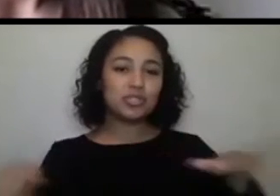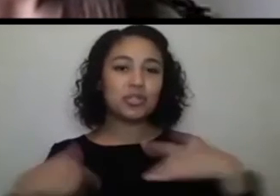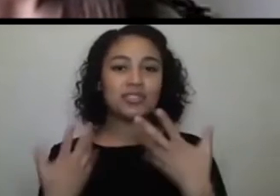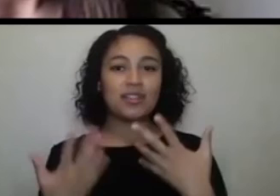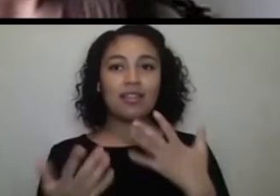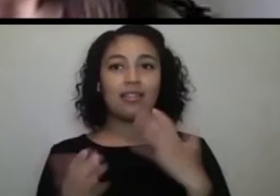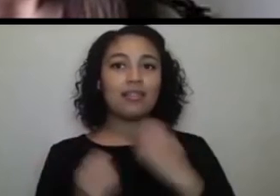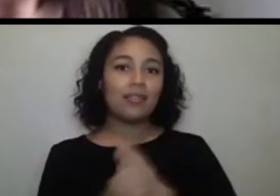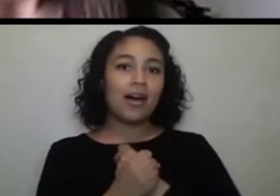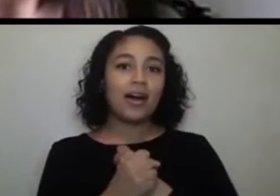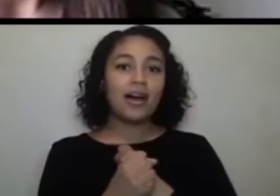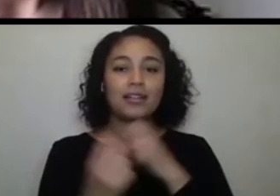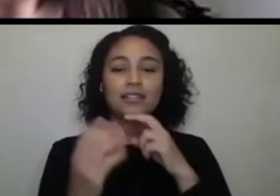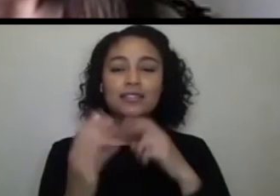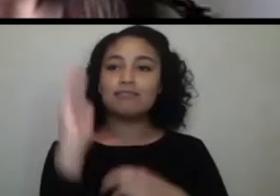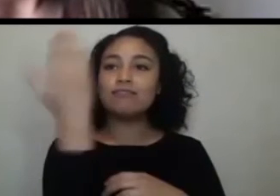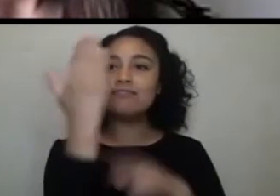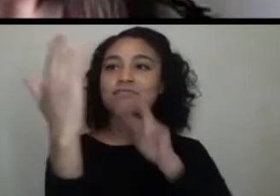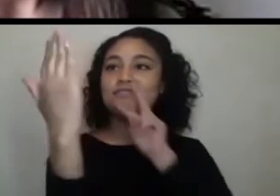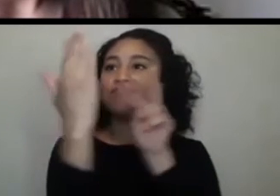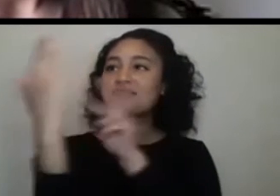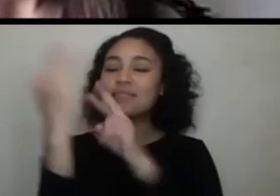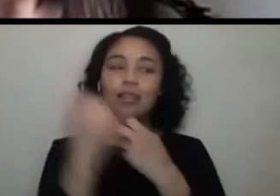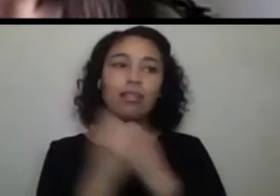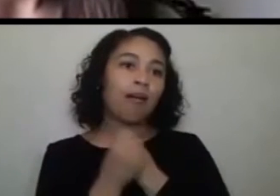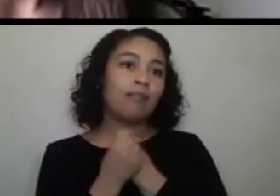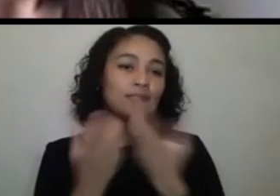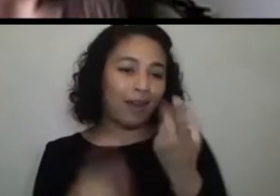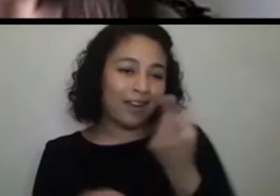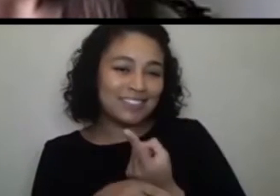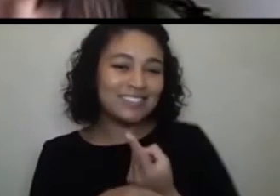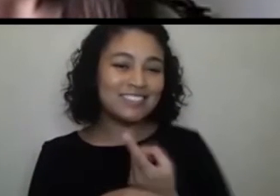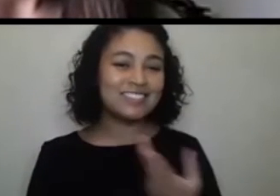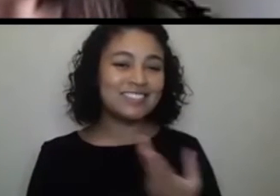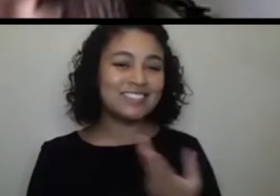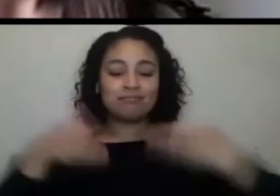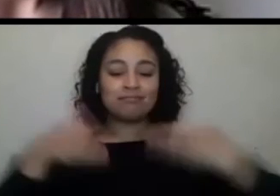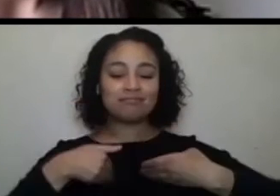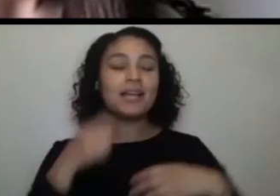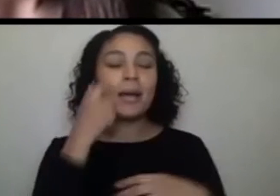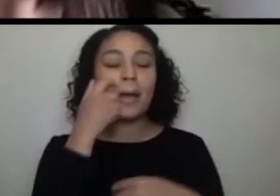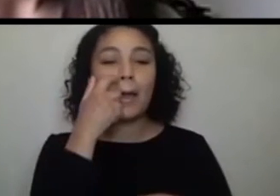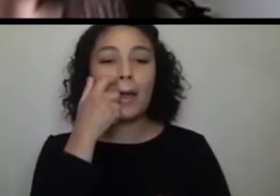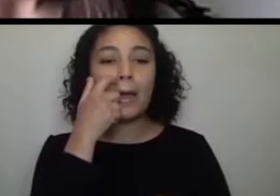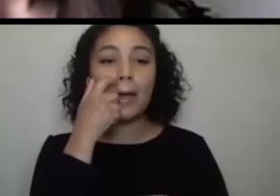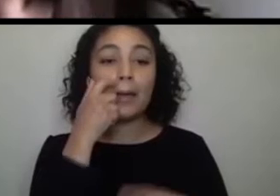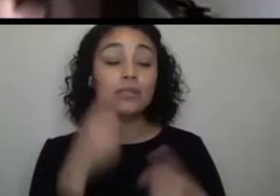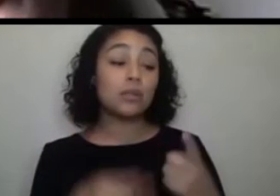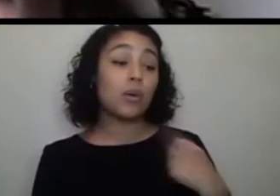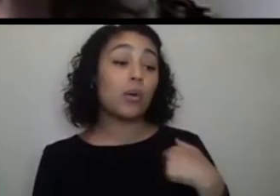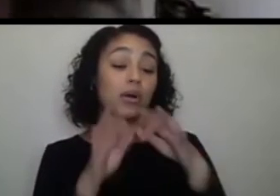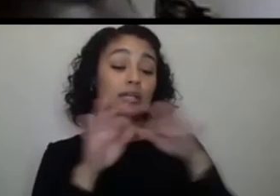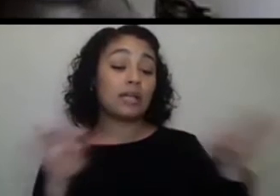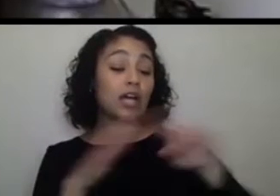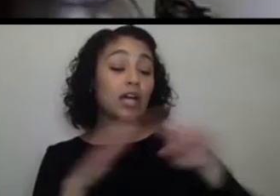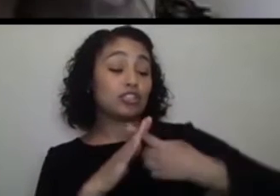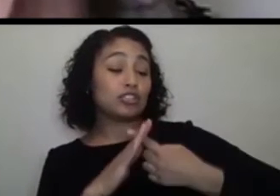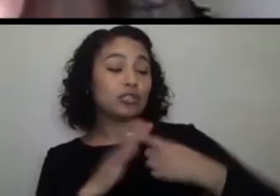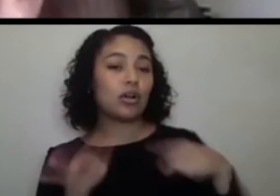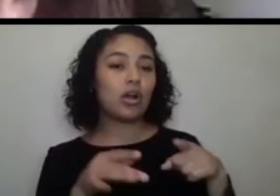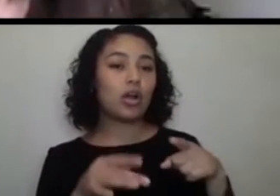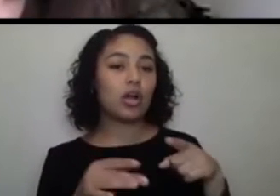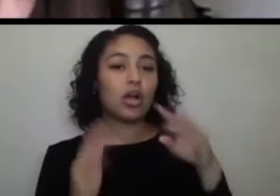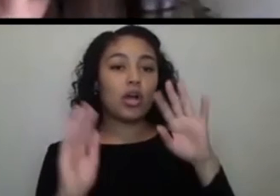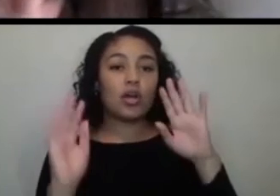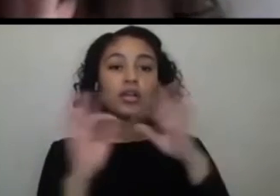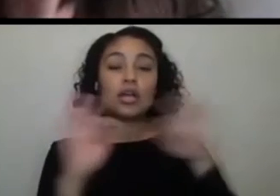So I wrote a book with a manuscript, and it began like this. Look in the mirror, who do you see? Your very own self,